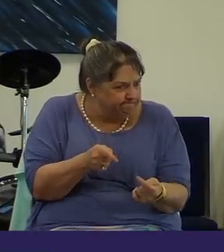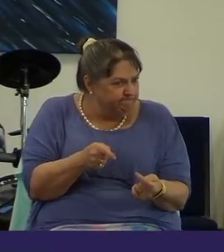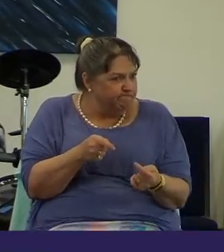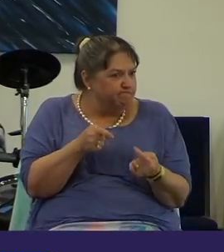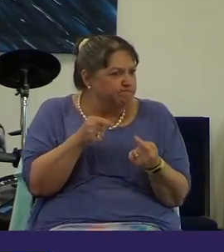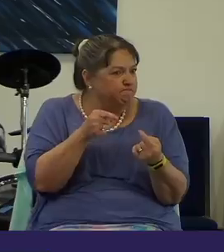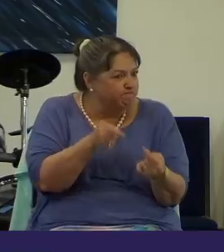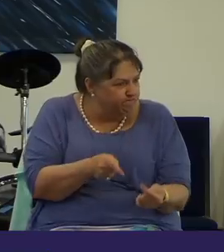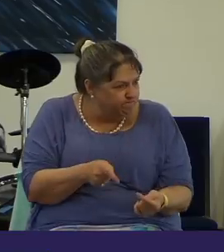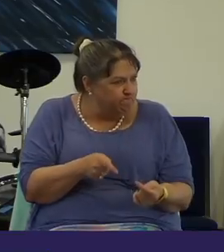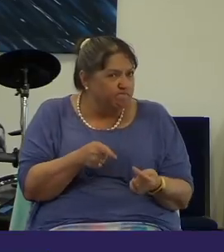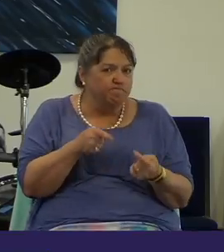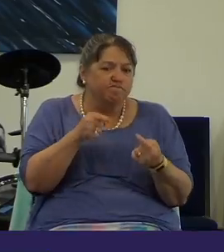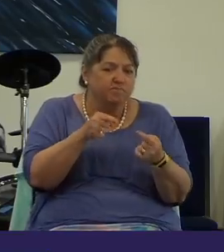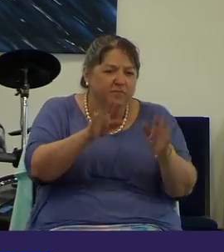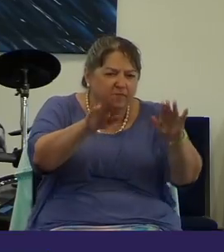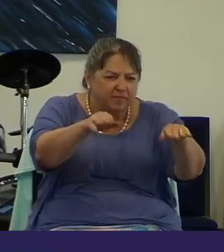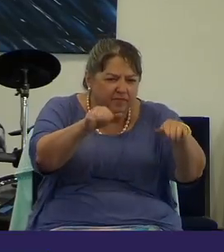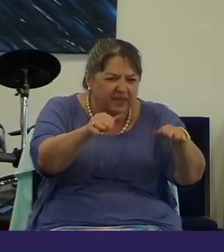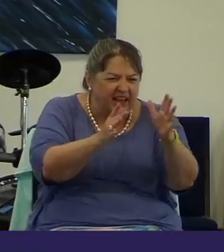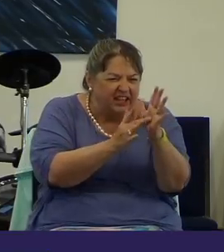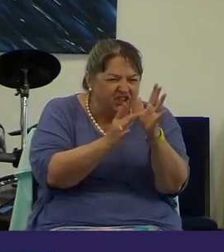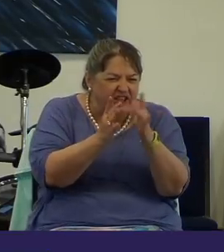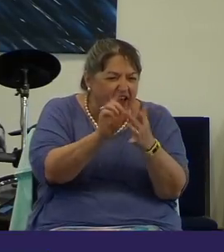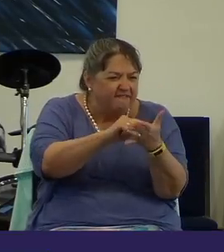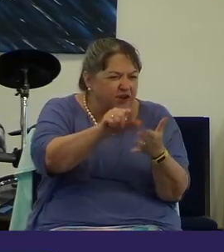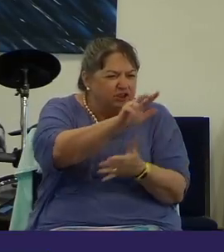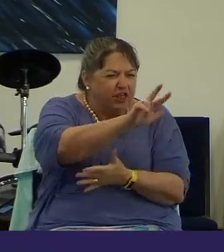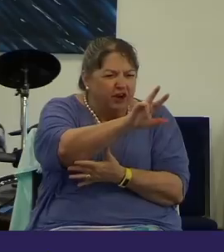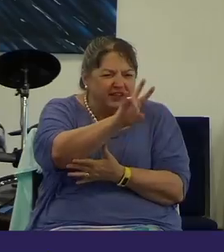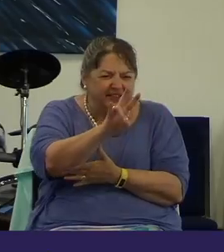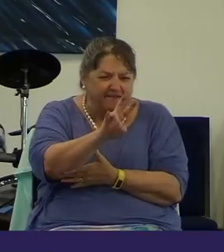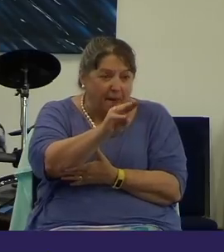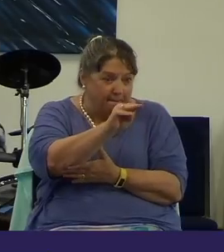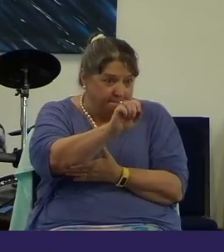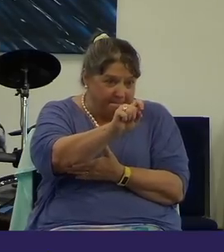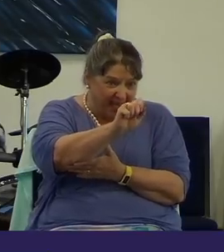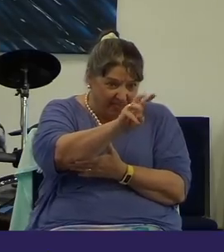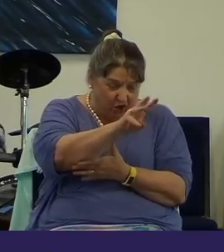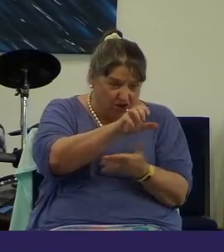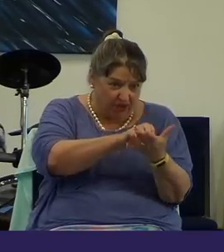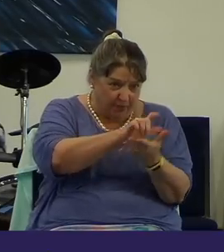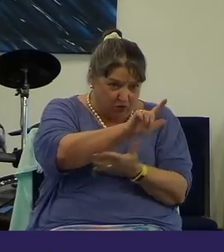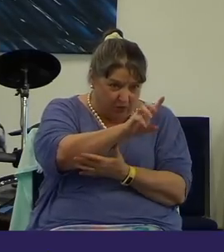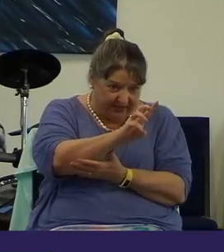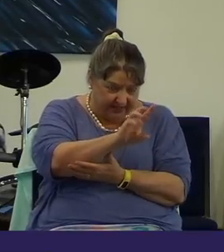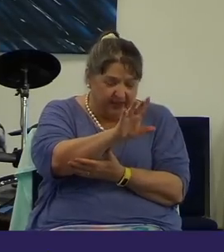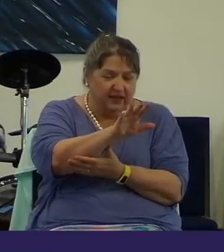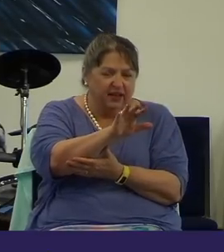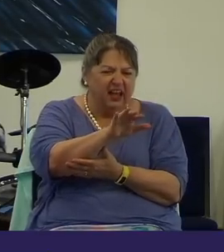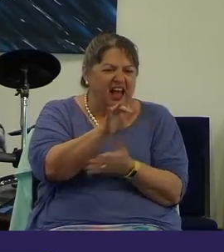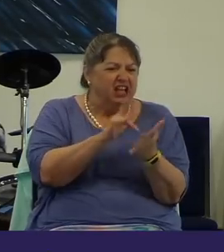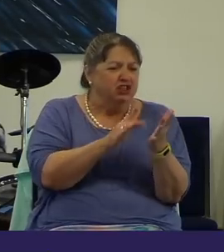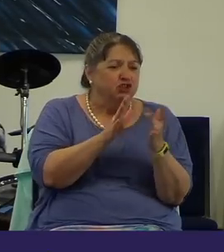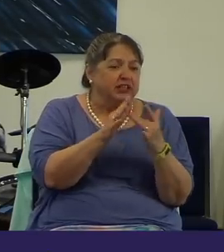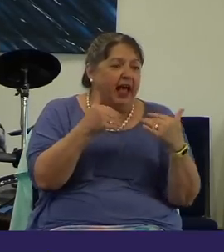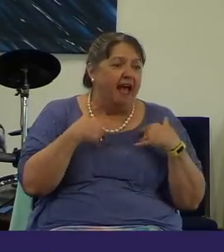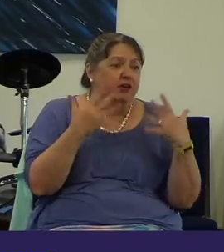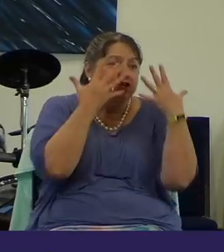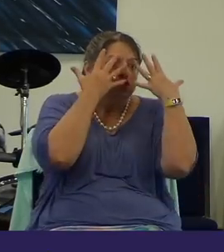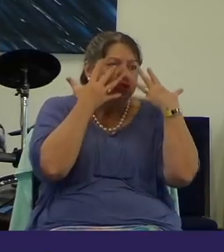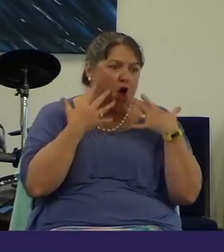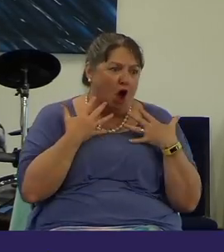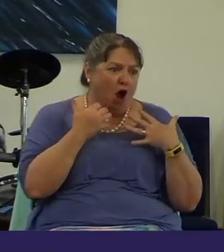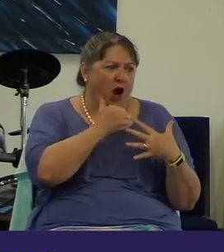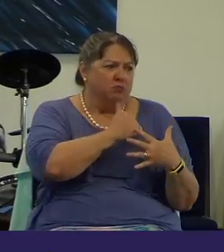Jesus, please hear this, Jesus was with sorrow, and he was troubled. He had much sorrow and he was